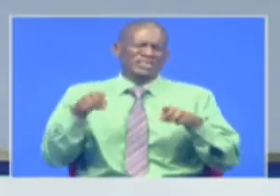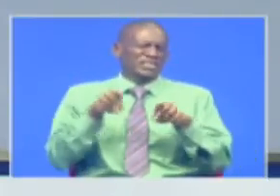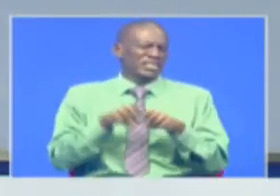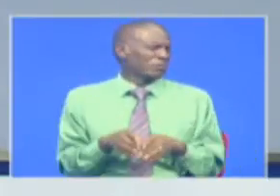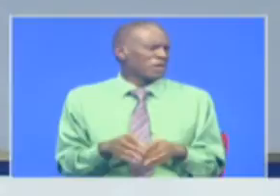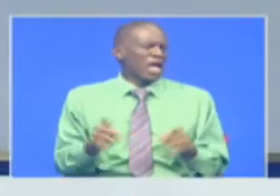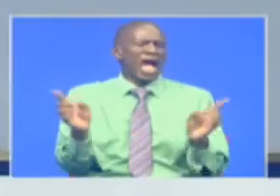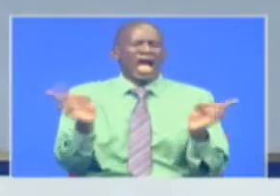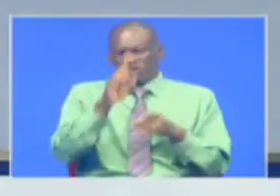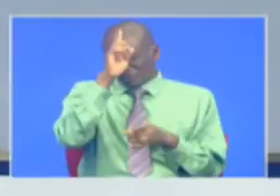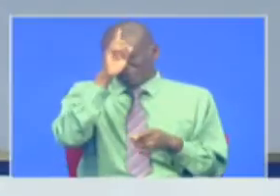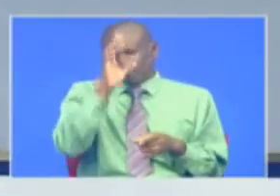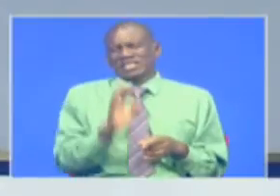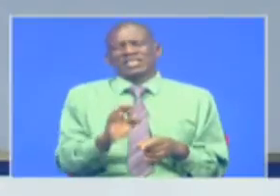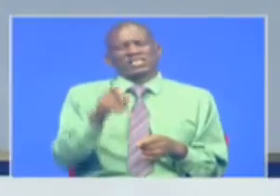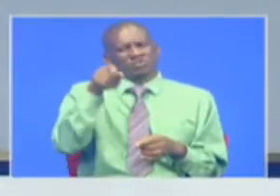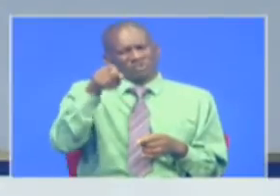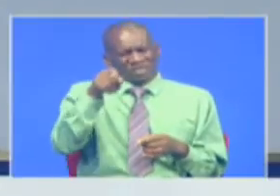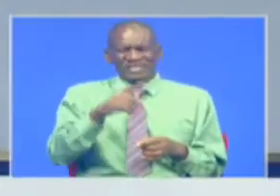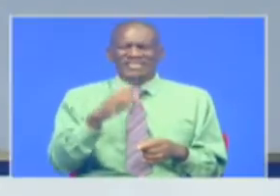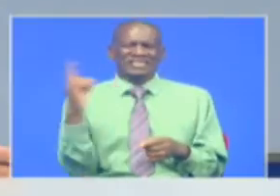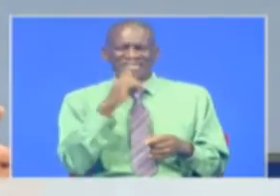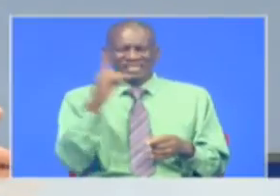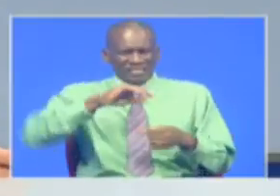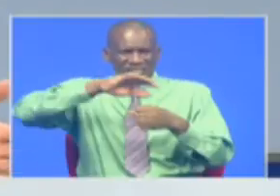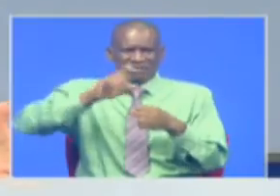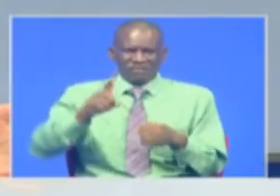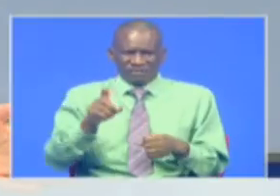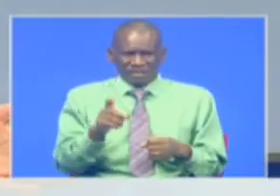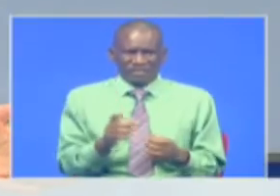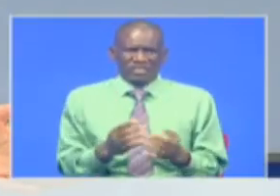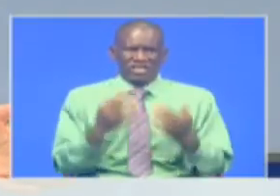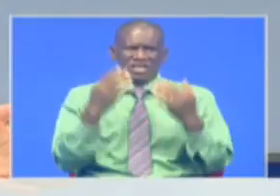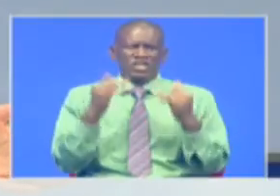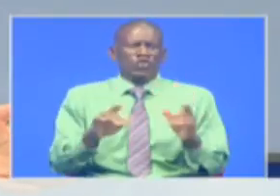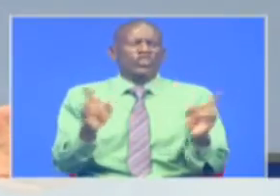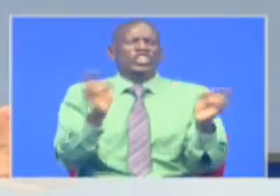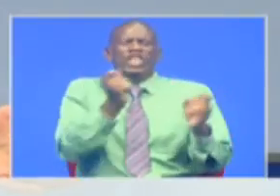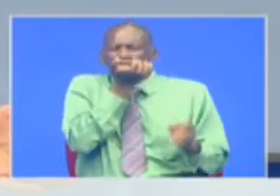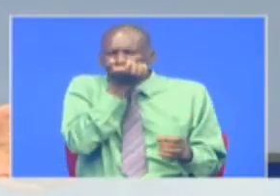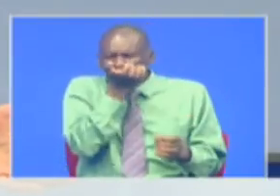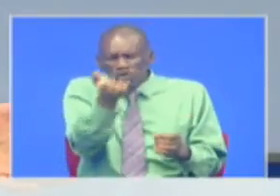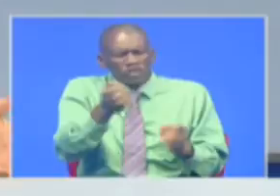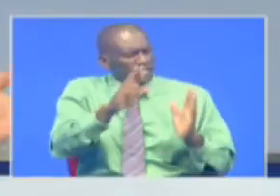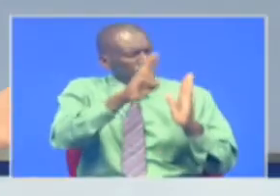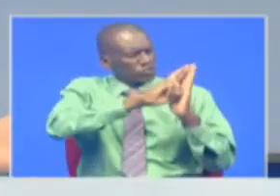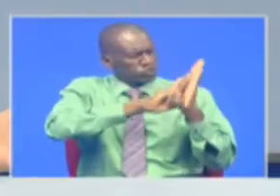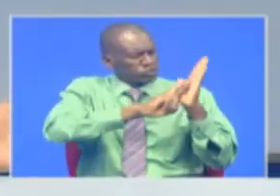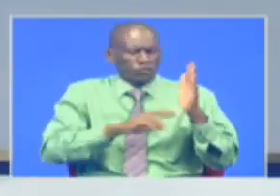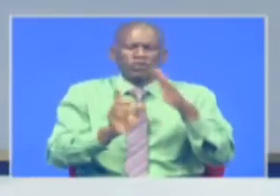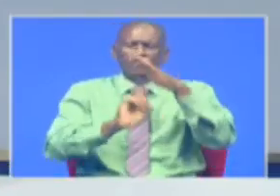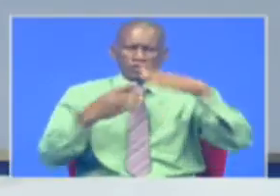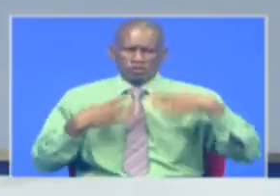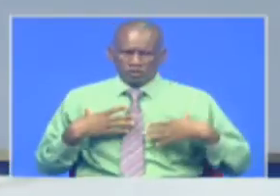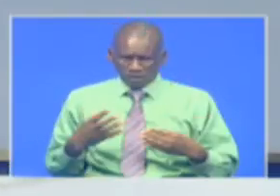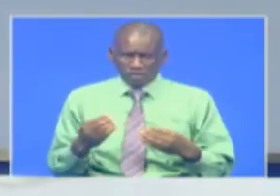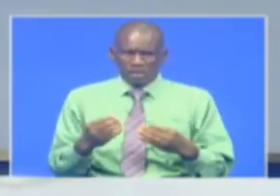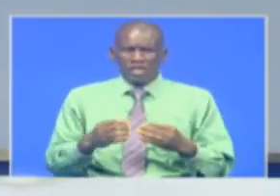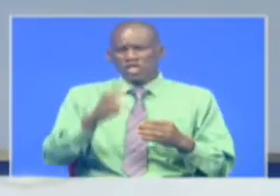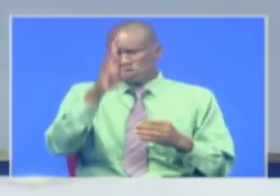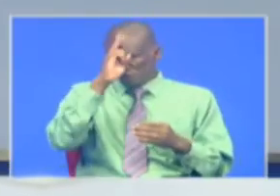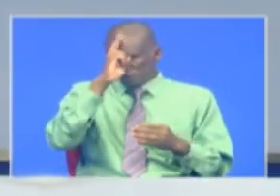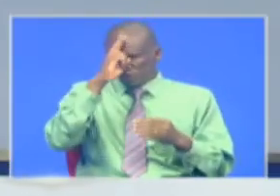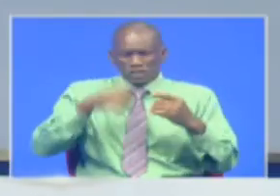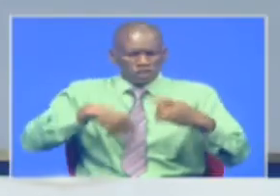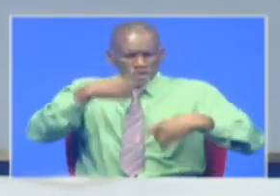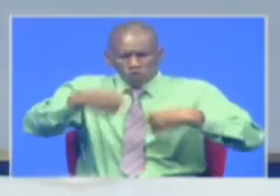Russian roulette with this deadly virus. They're blatantly disregarding the preventative measures. On their part, the police continue